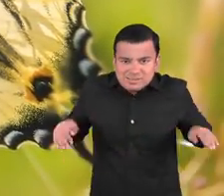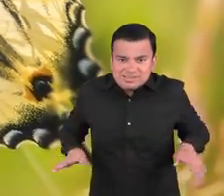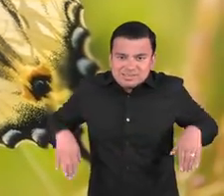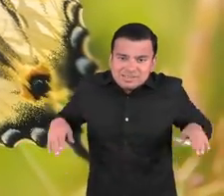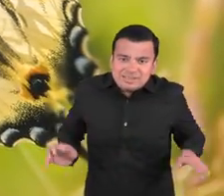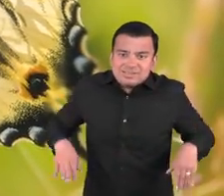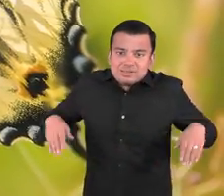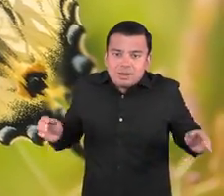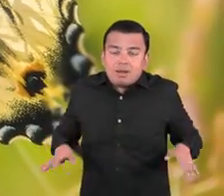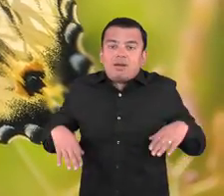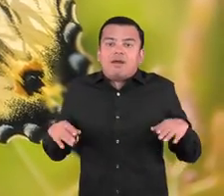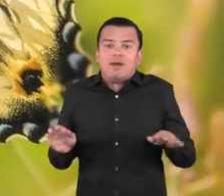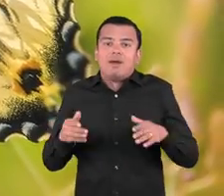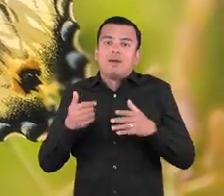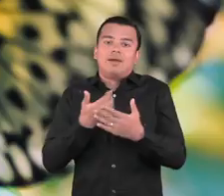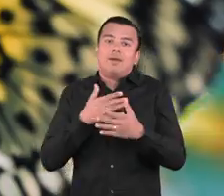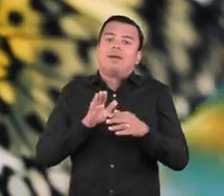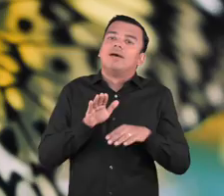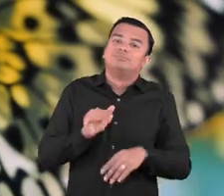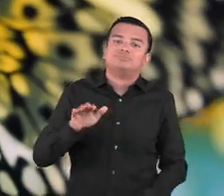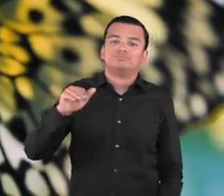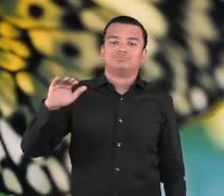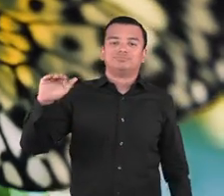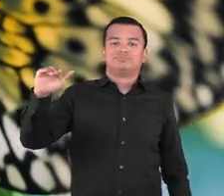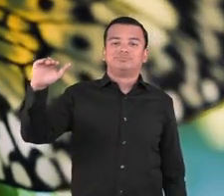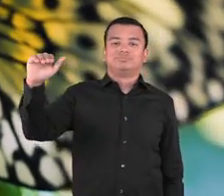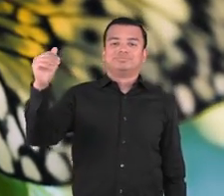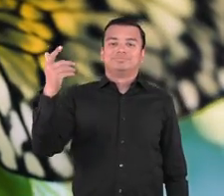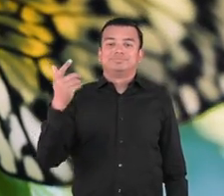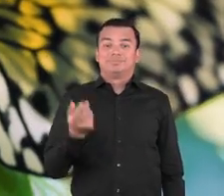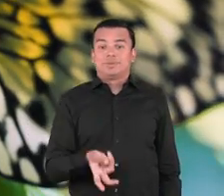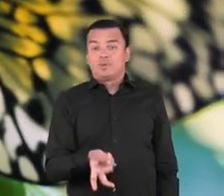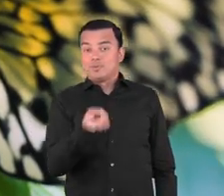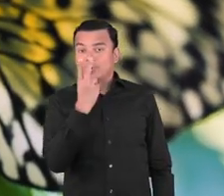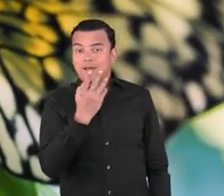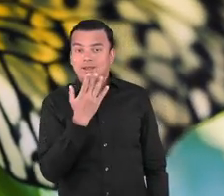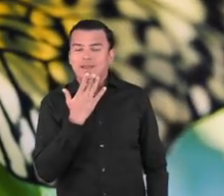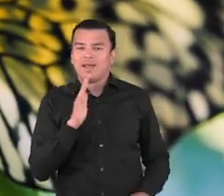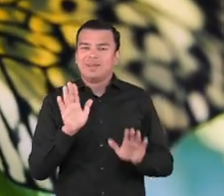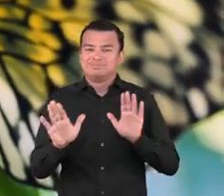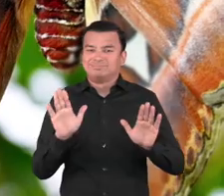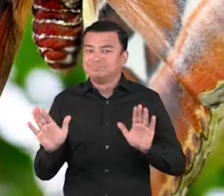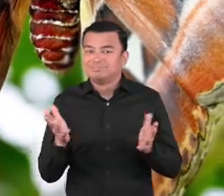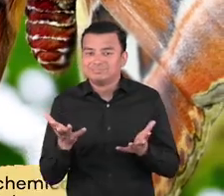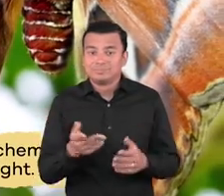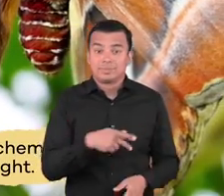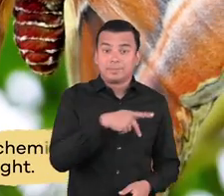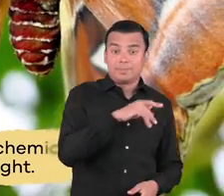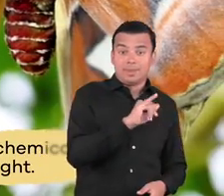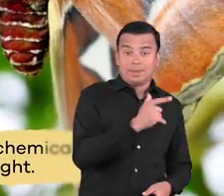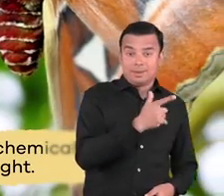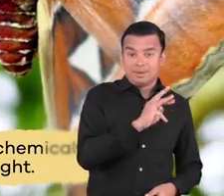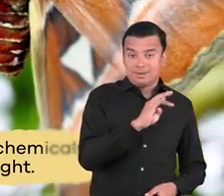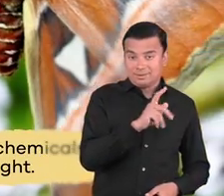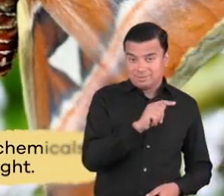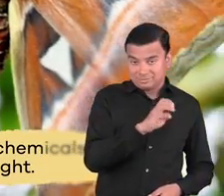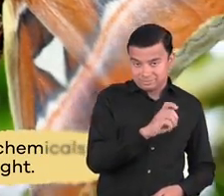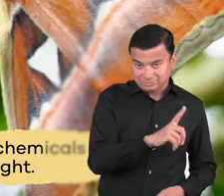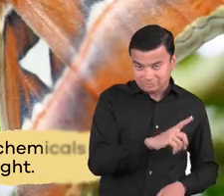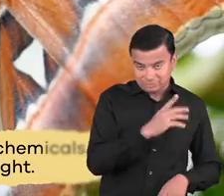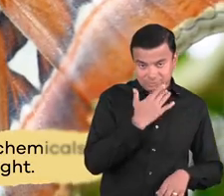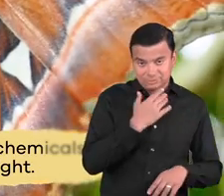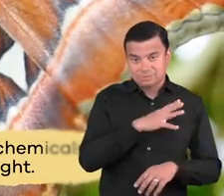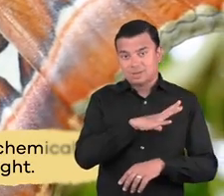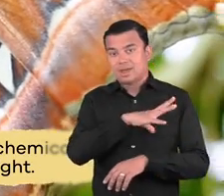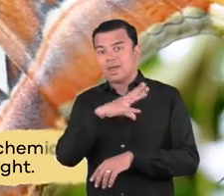Butterflies have two types of color, pigmented and structural. Pigmented color is